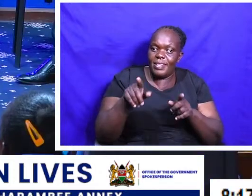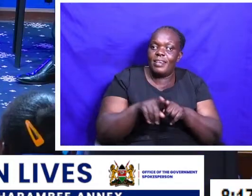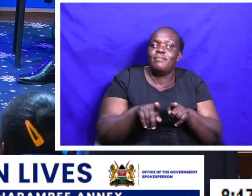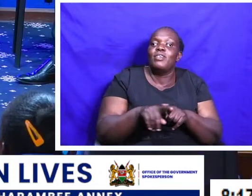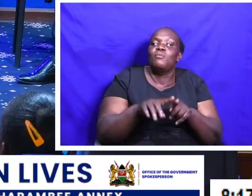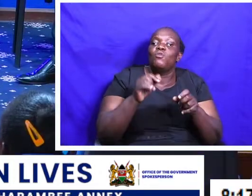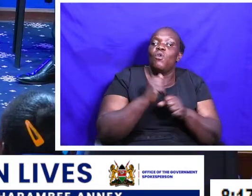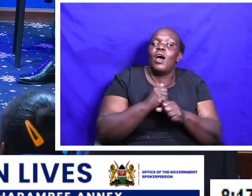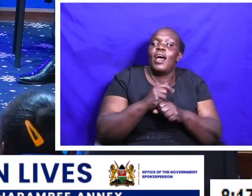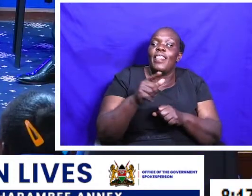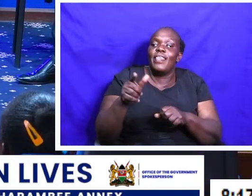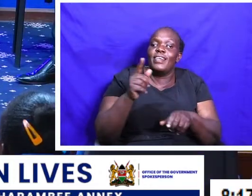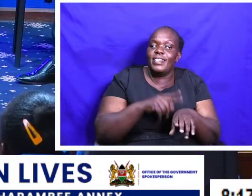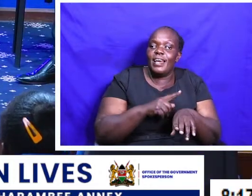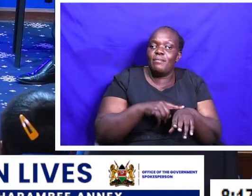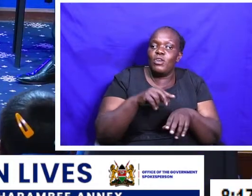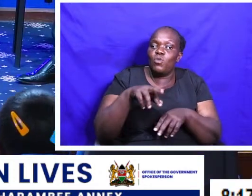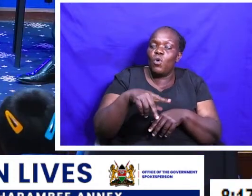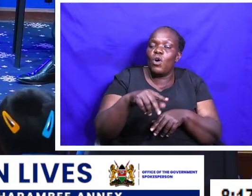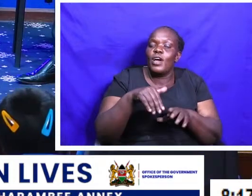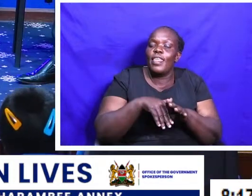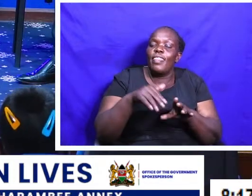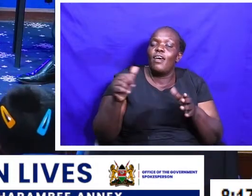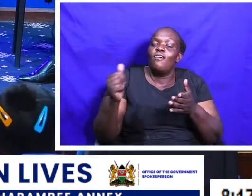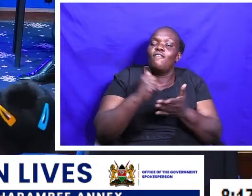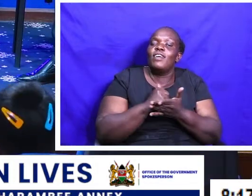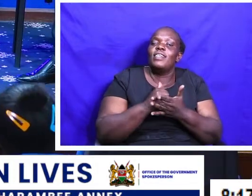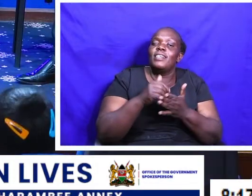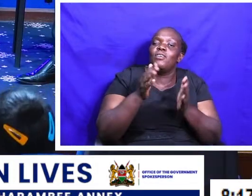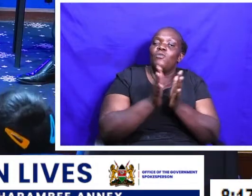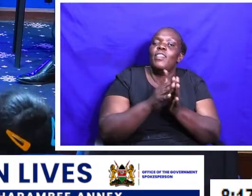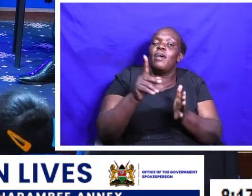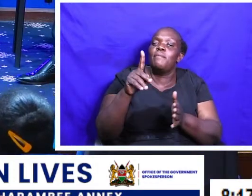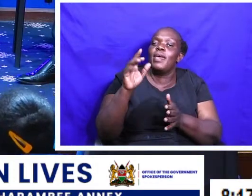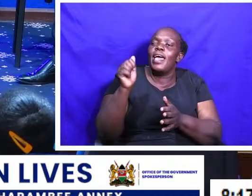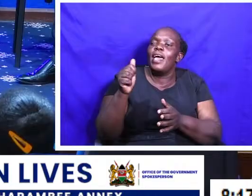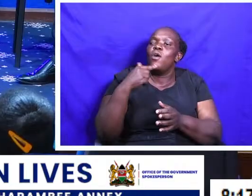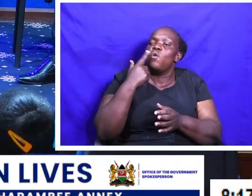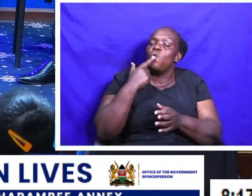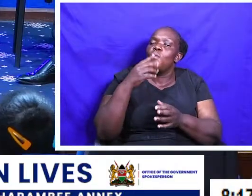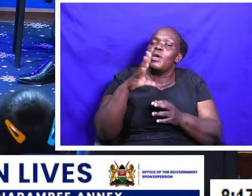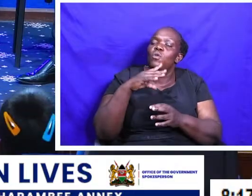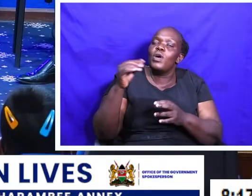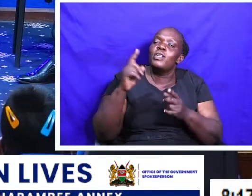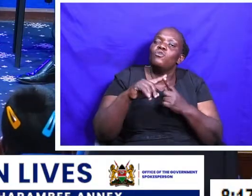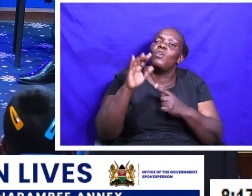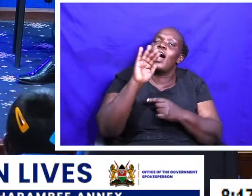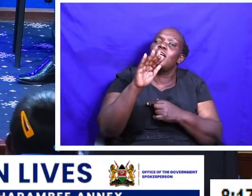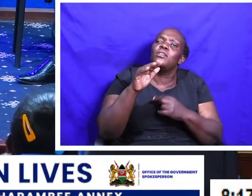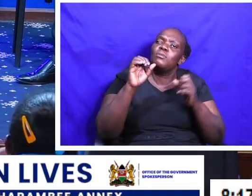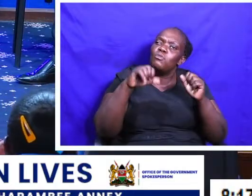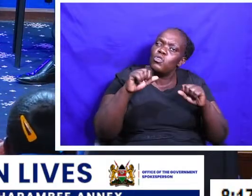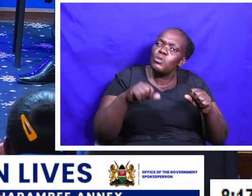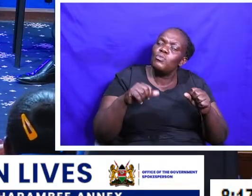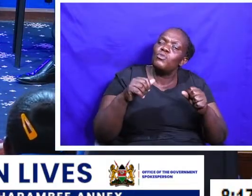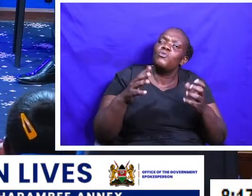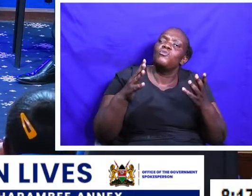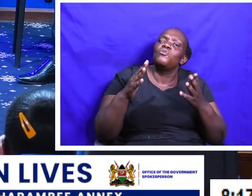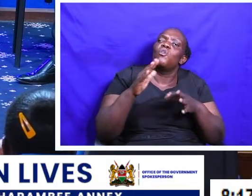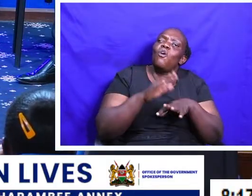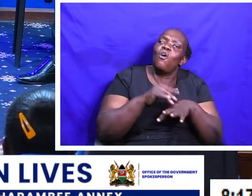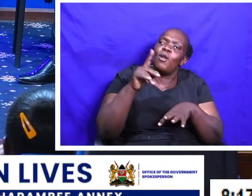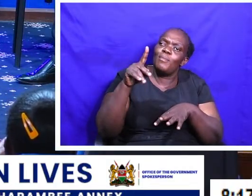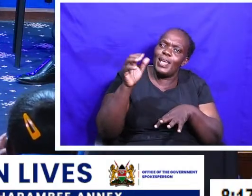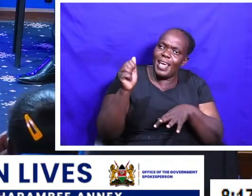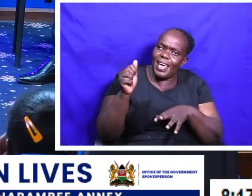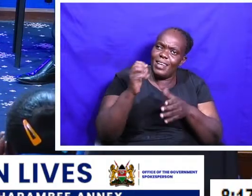work. That time I walked into the office with a PA, who, by the way, when I went to ask, can you onboard the PA? That